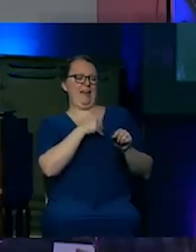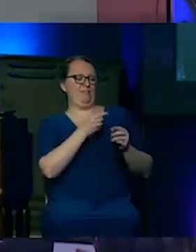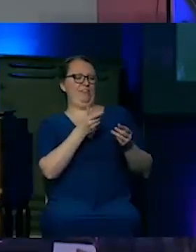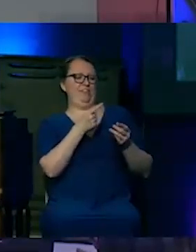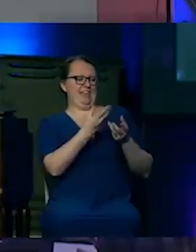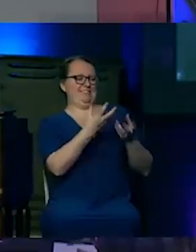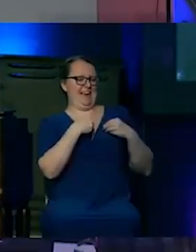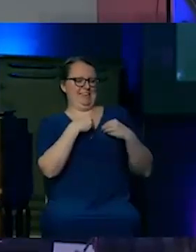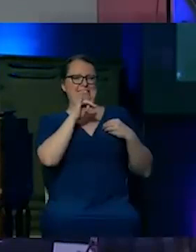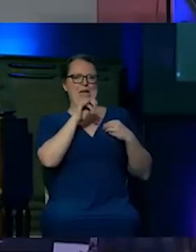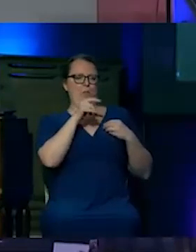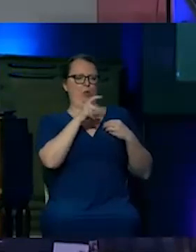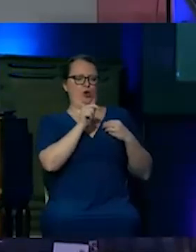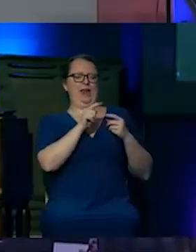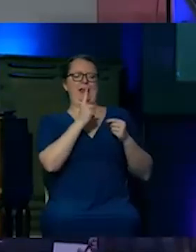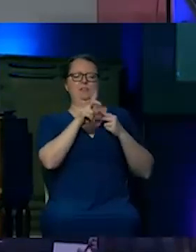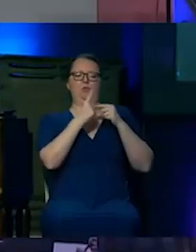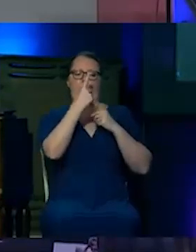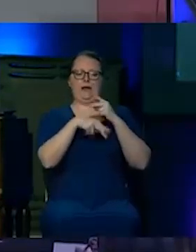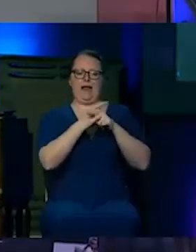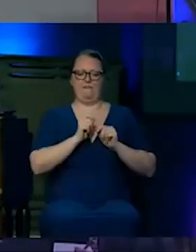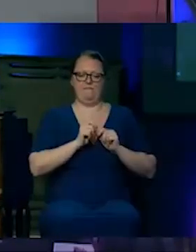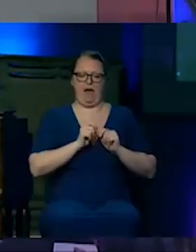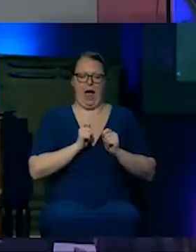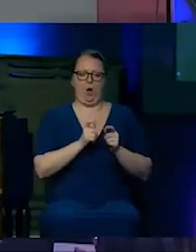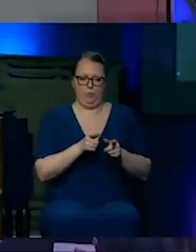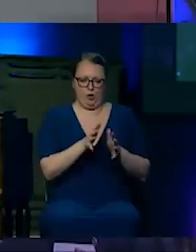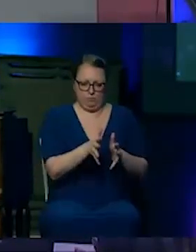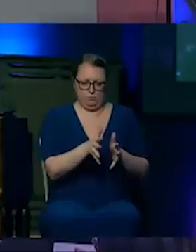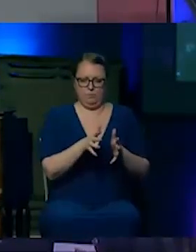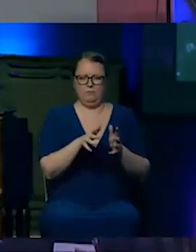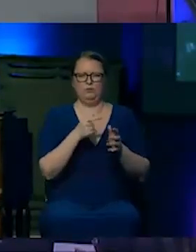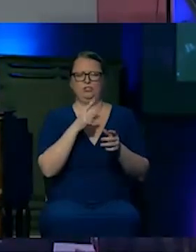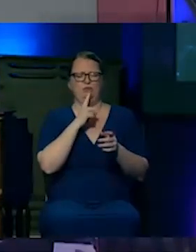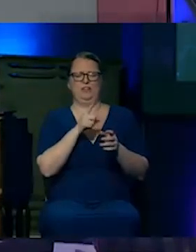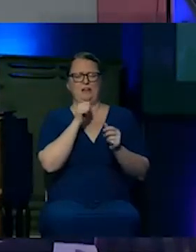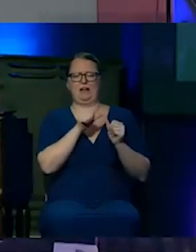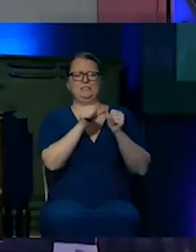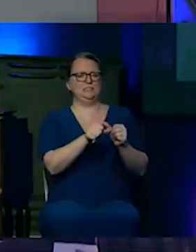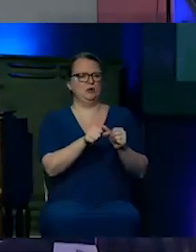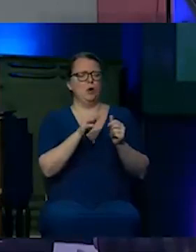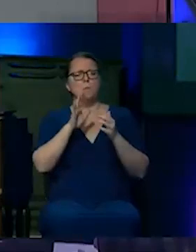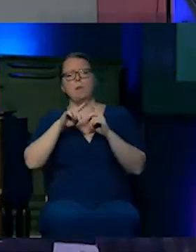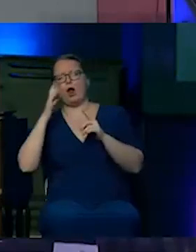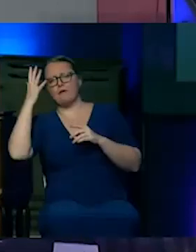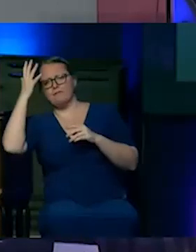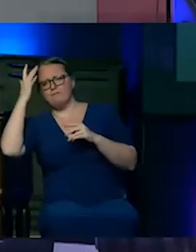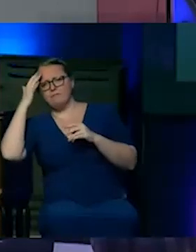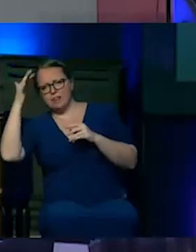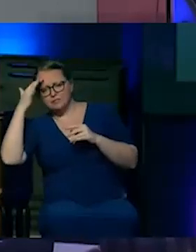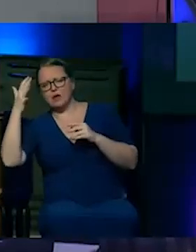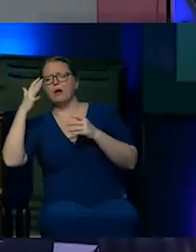Which we've noticed is actually very inconsistent, but this is at the heart of some of our like philosophical and legal ideas.